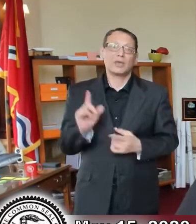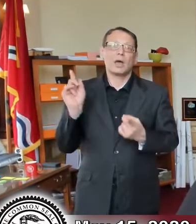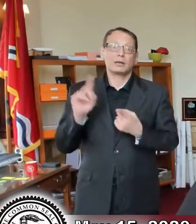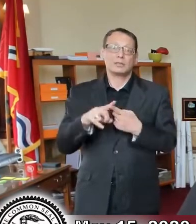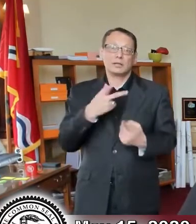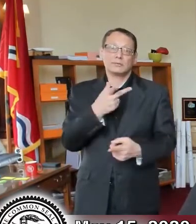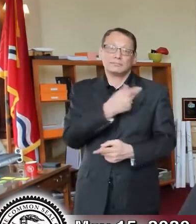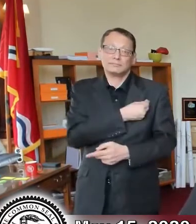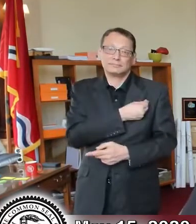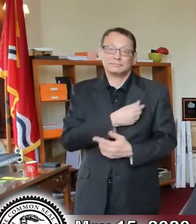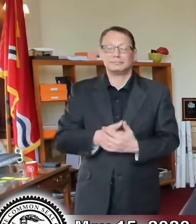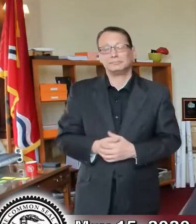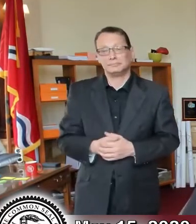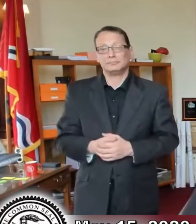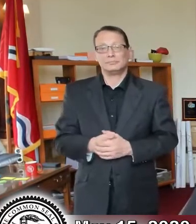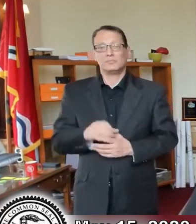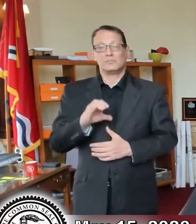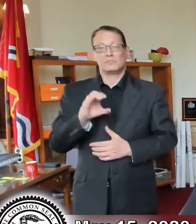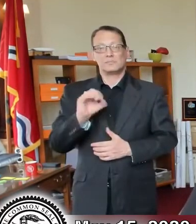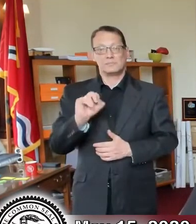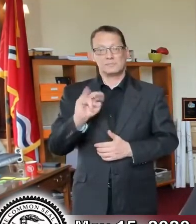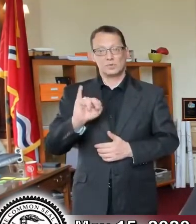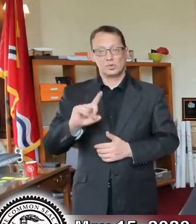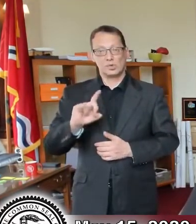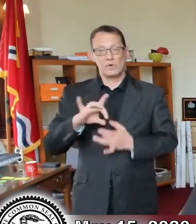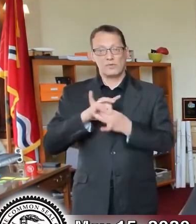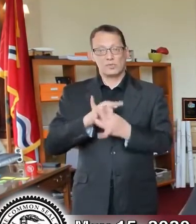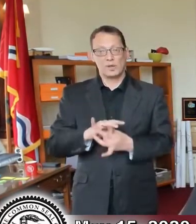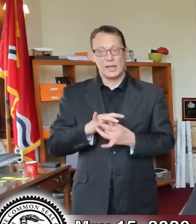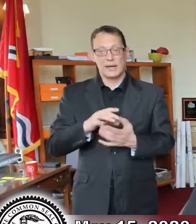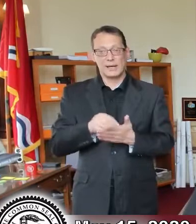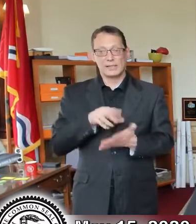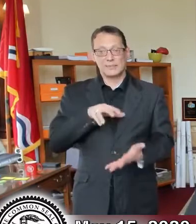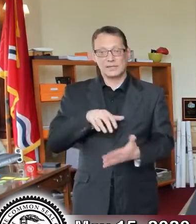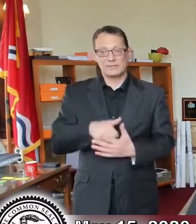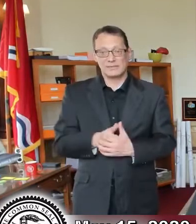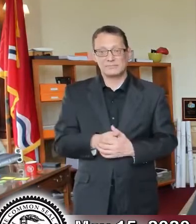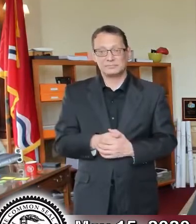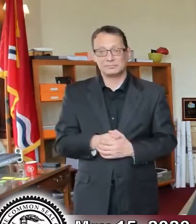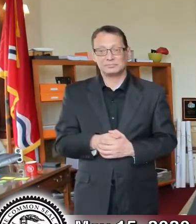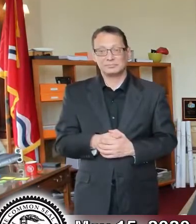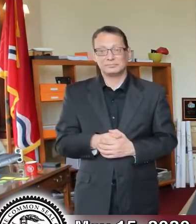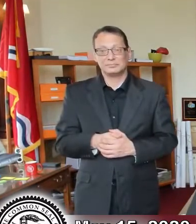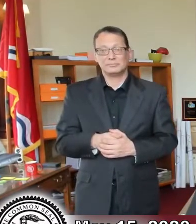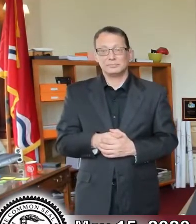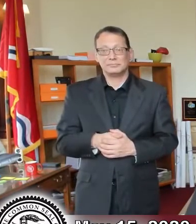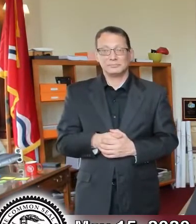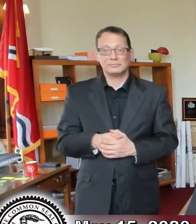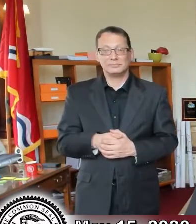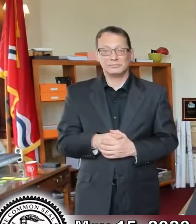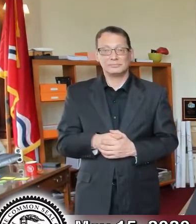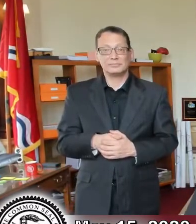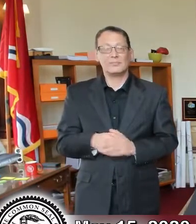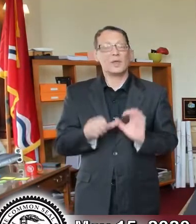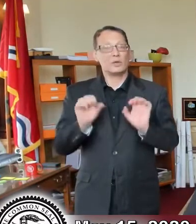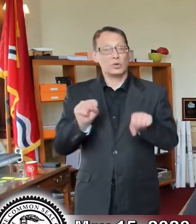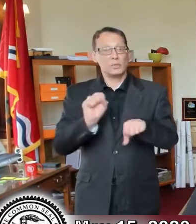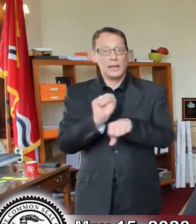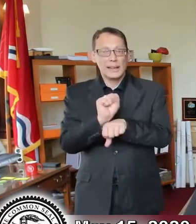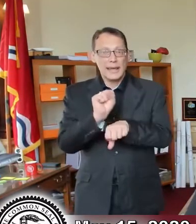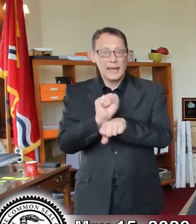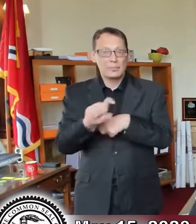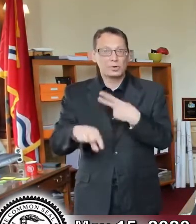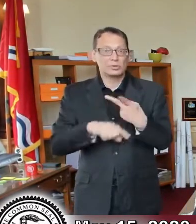vaccine for it. So COVID-related expenses is the only thing that we can use it for. That goes, it could be labor, it could